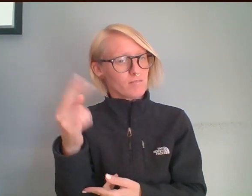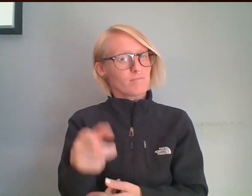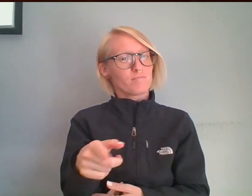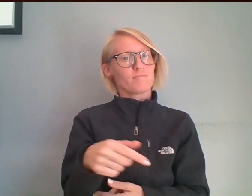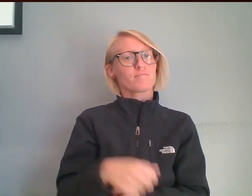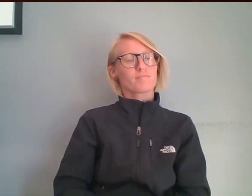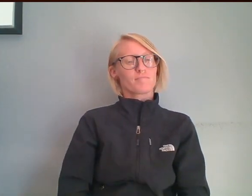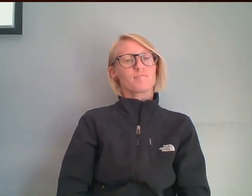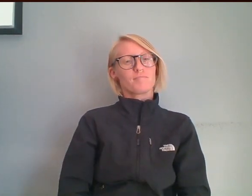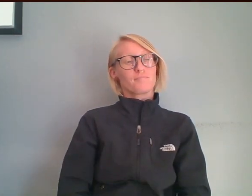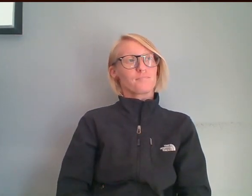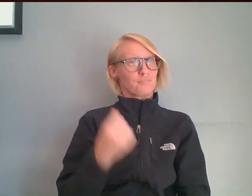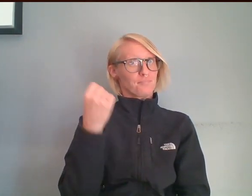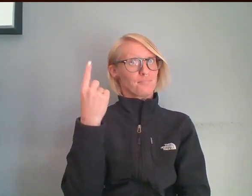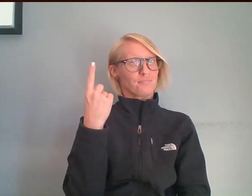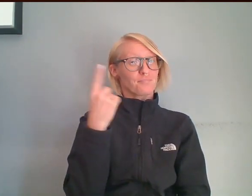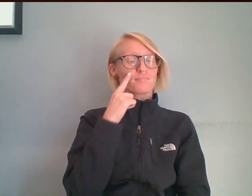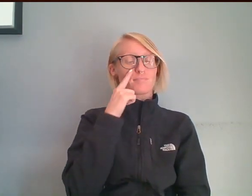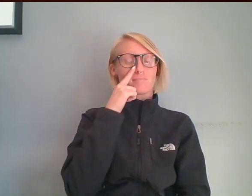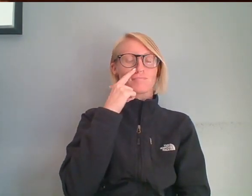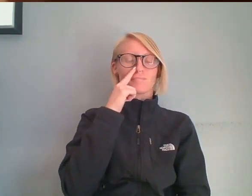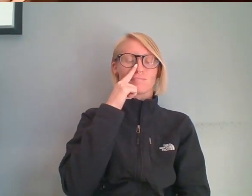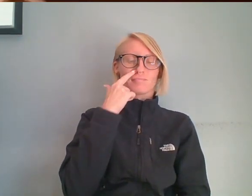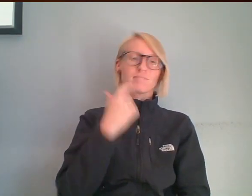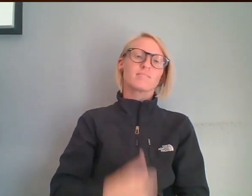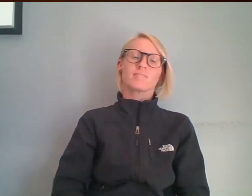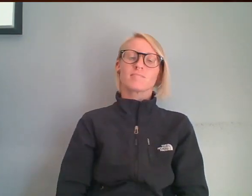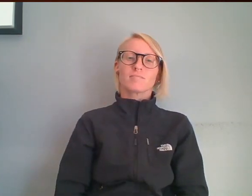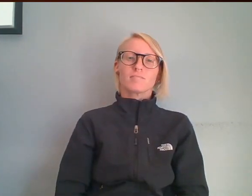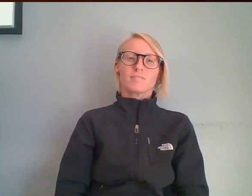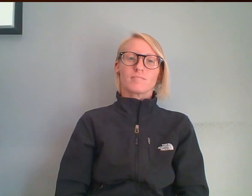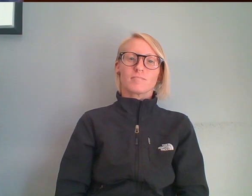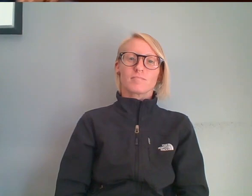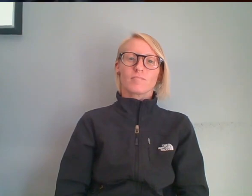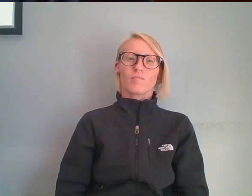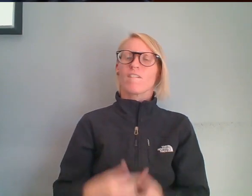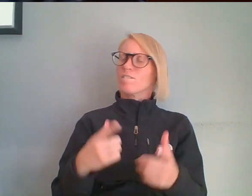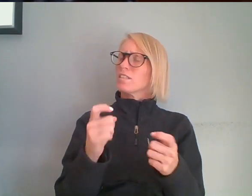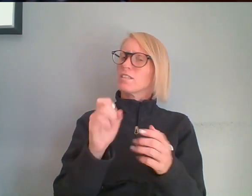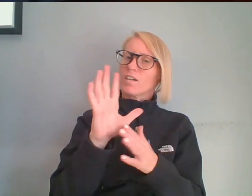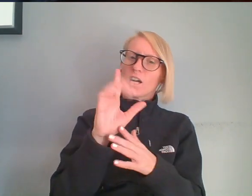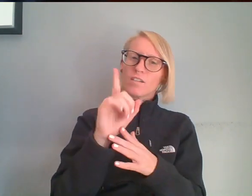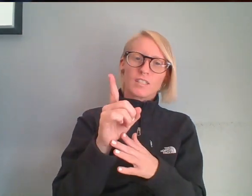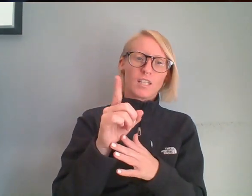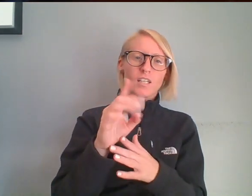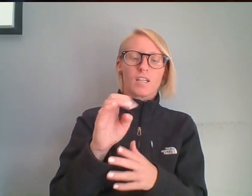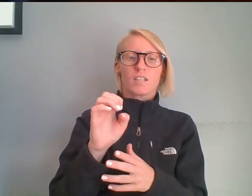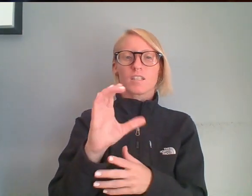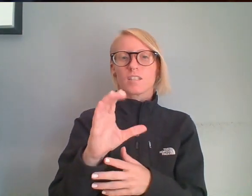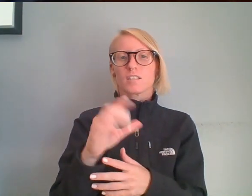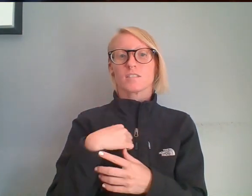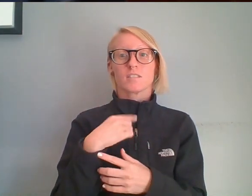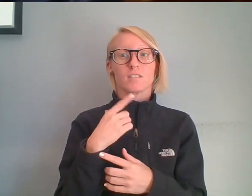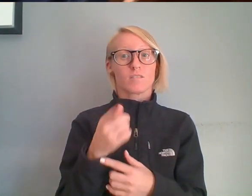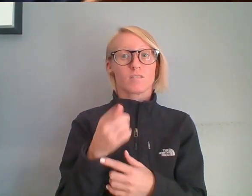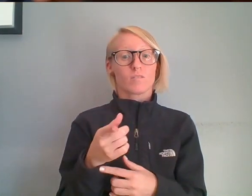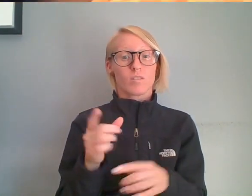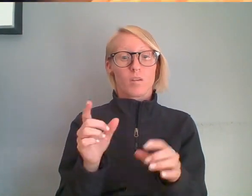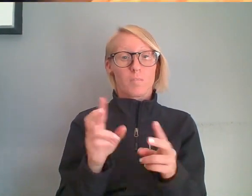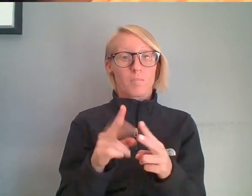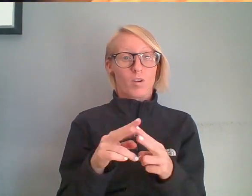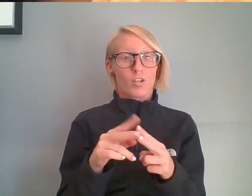them. Make sense? All right. So very quickly, just in 5 seconds, find a partner if you're willing to do this with a partner. Everybody have a